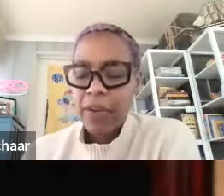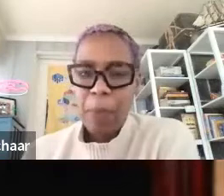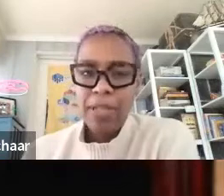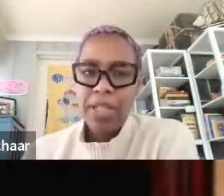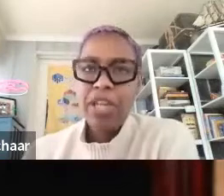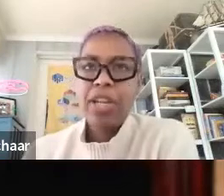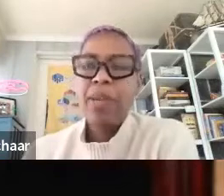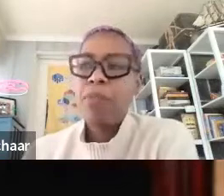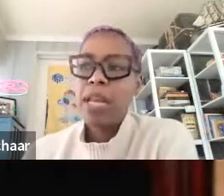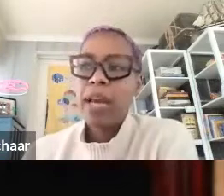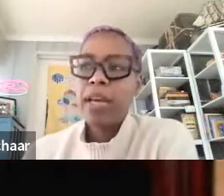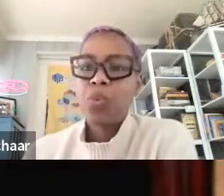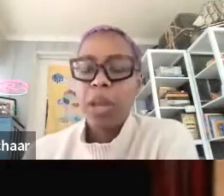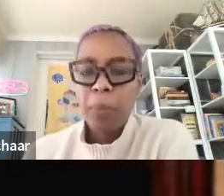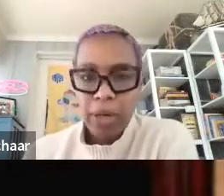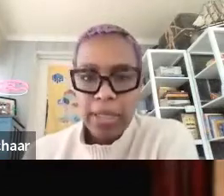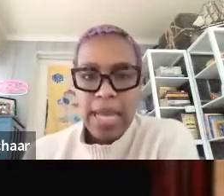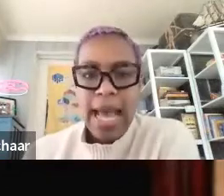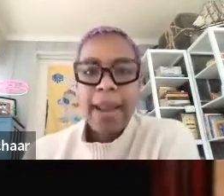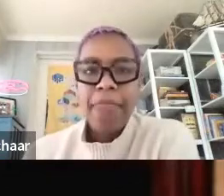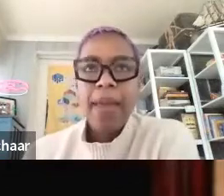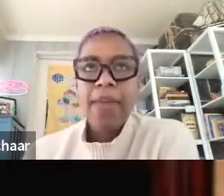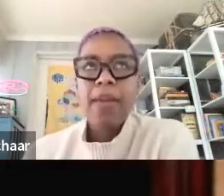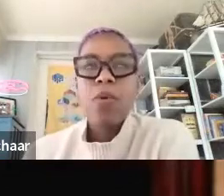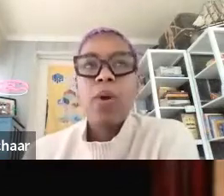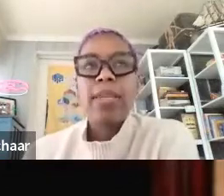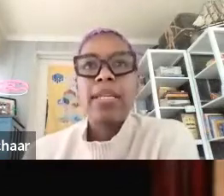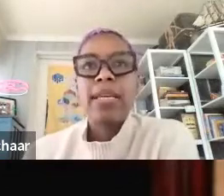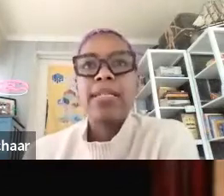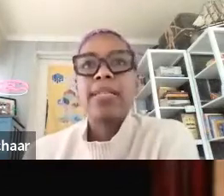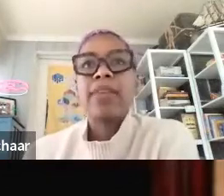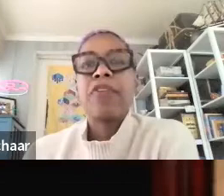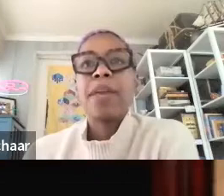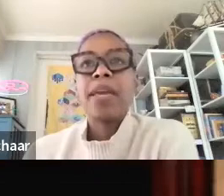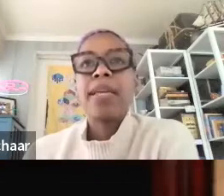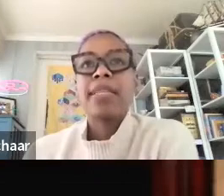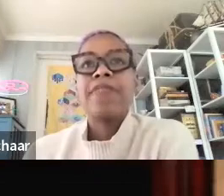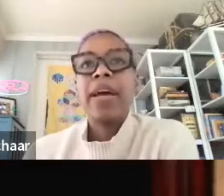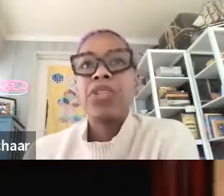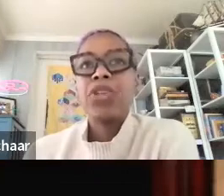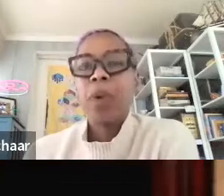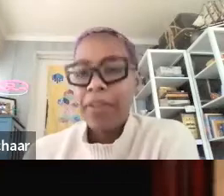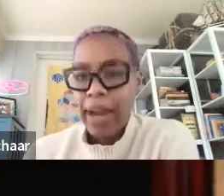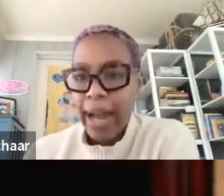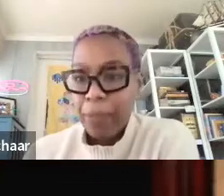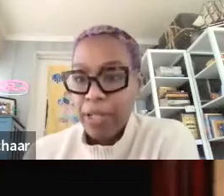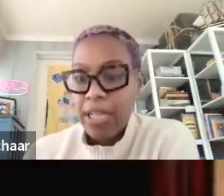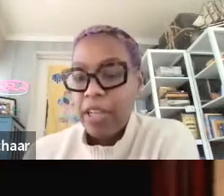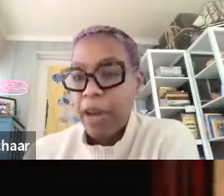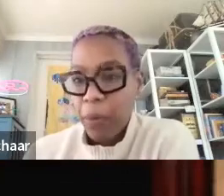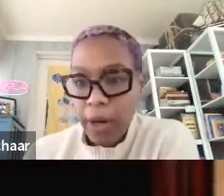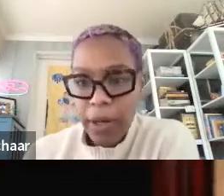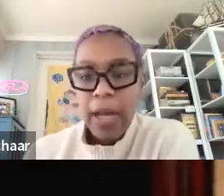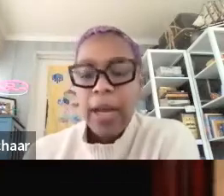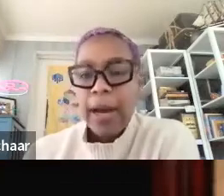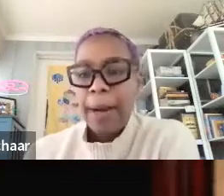this idea of representation in media is really important. And I think that what that does for me is it's fed into the way that I perceive